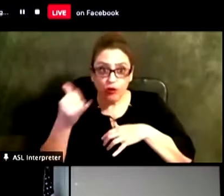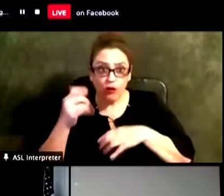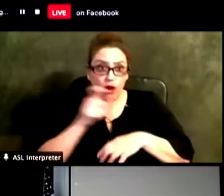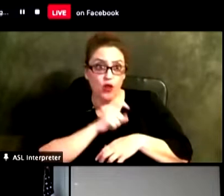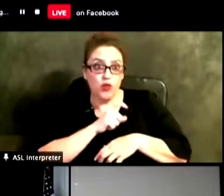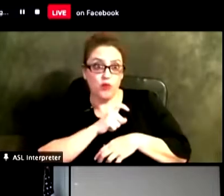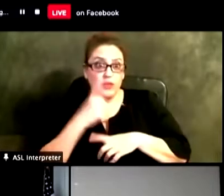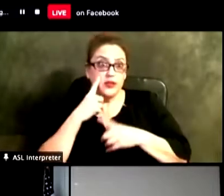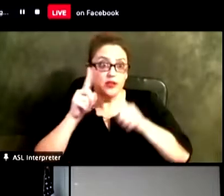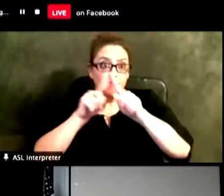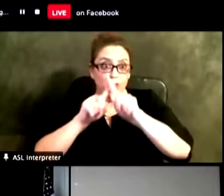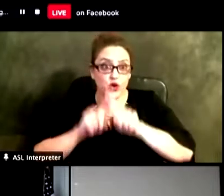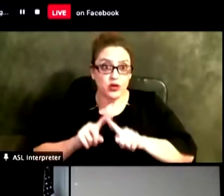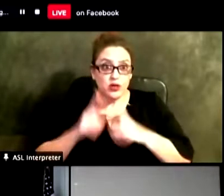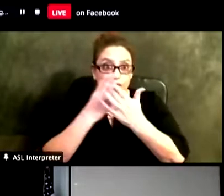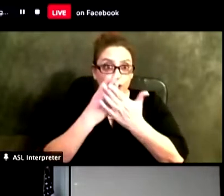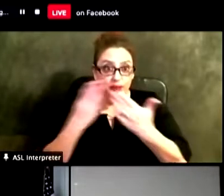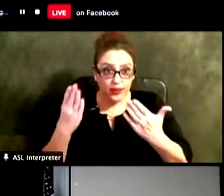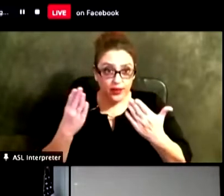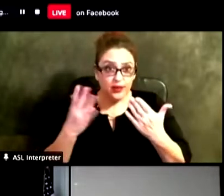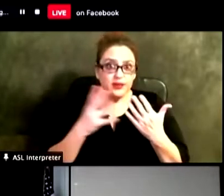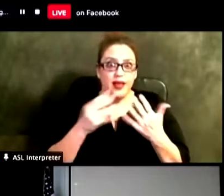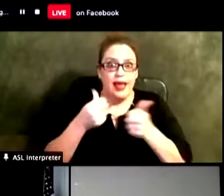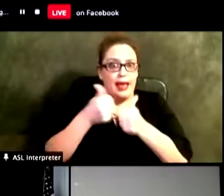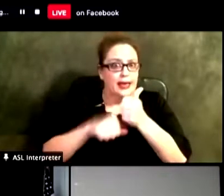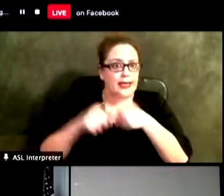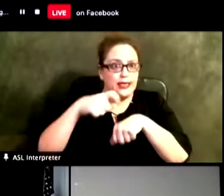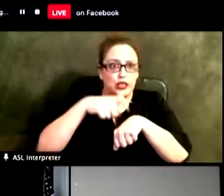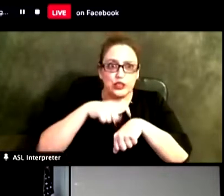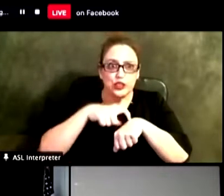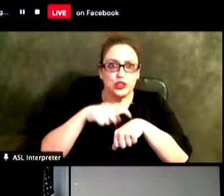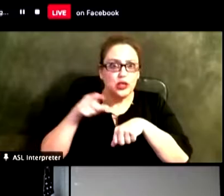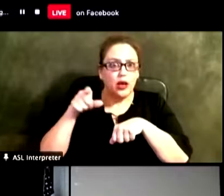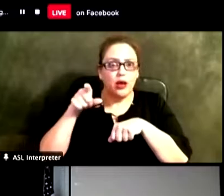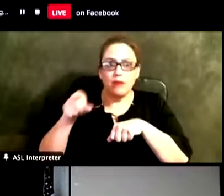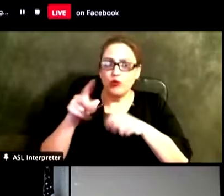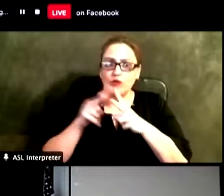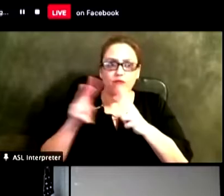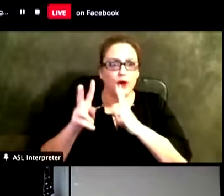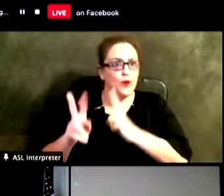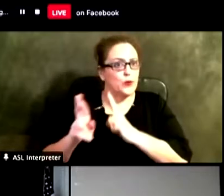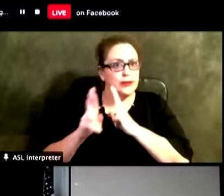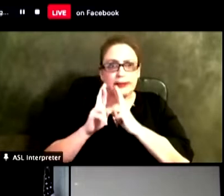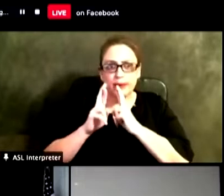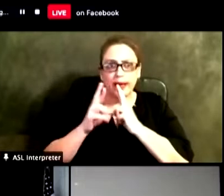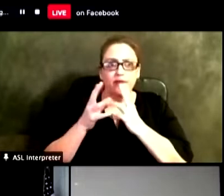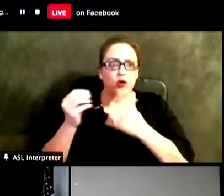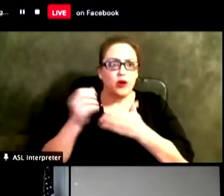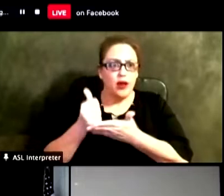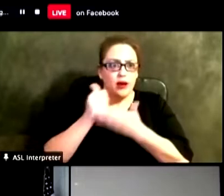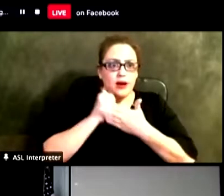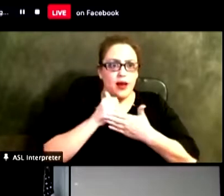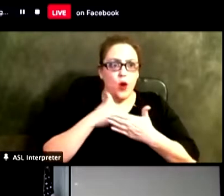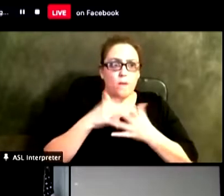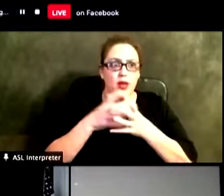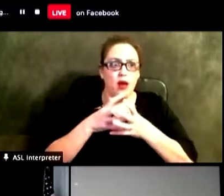different things, and each time you've been respectful and you've helped me a lot.